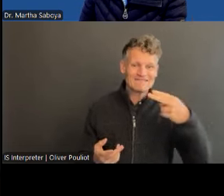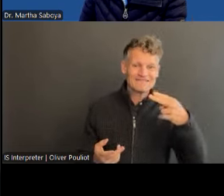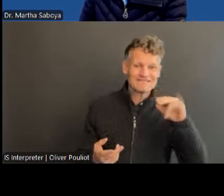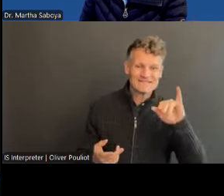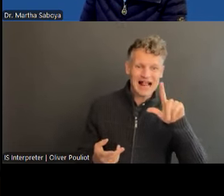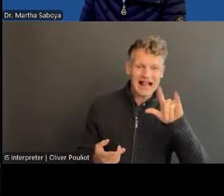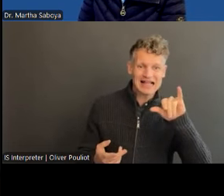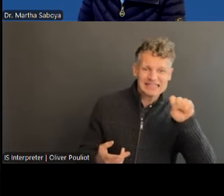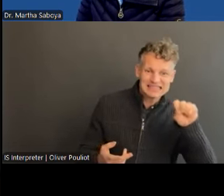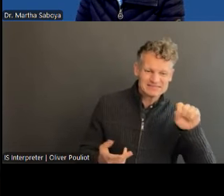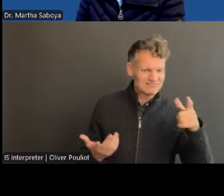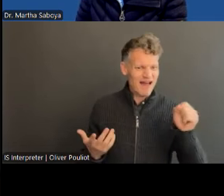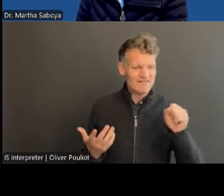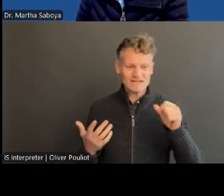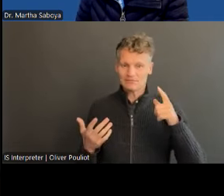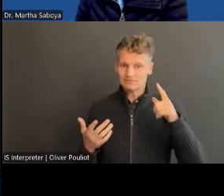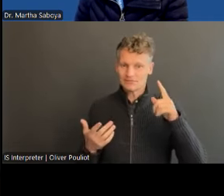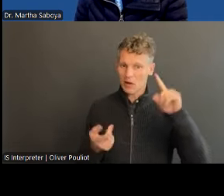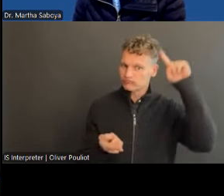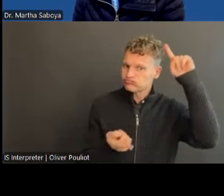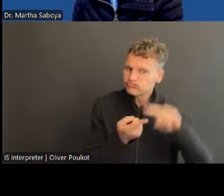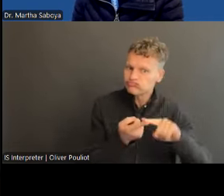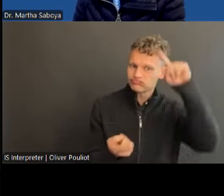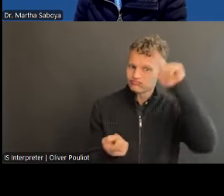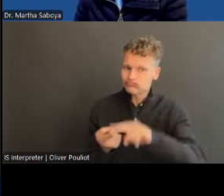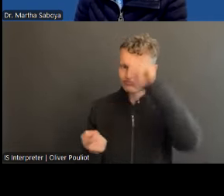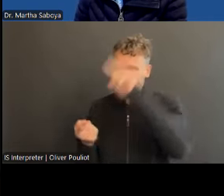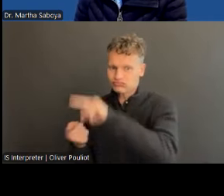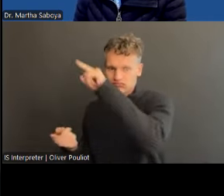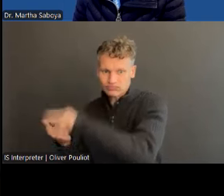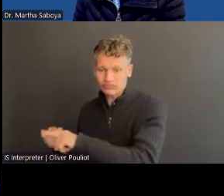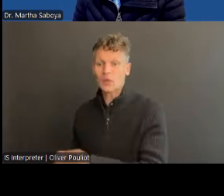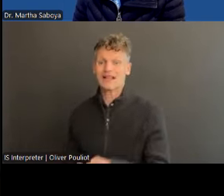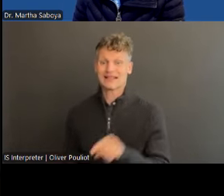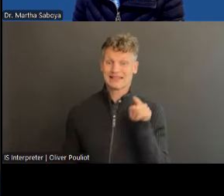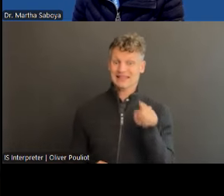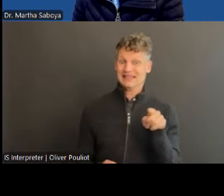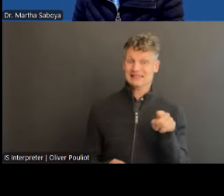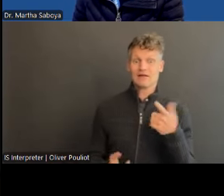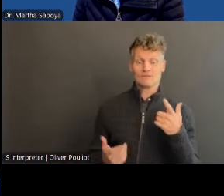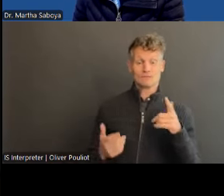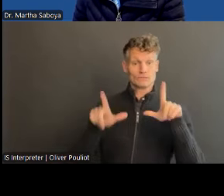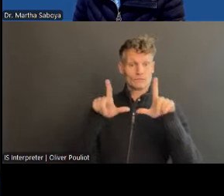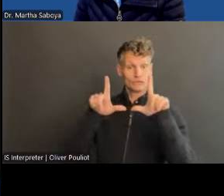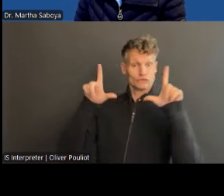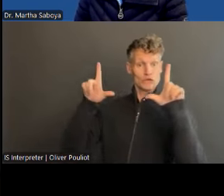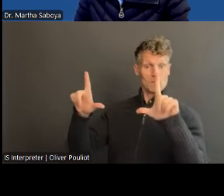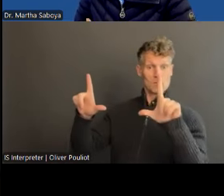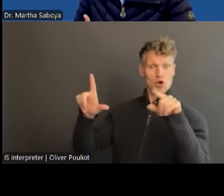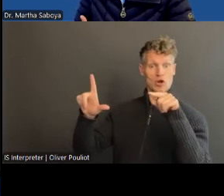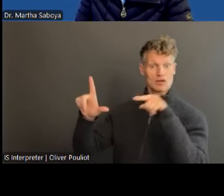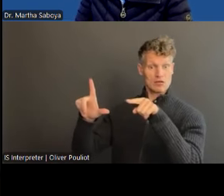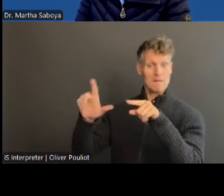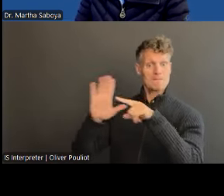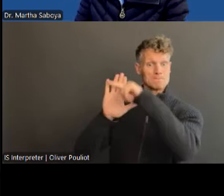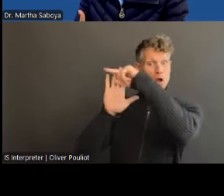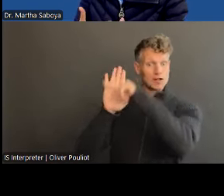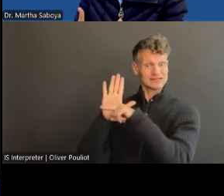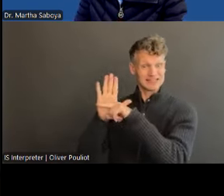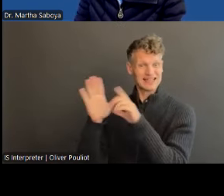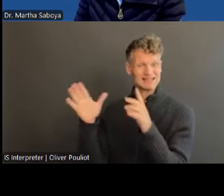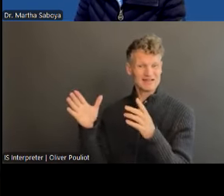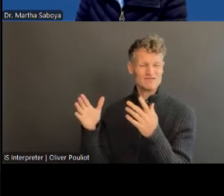presented our member states in 2019, the framework and the policy for a